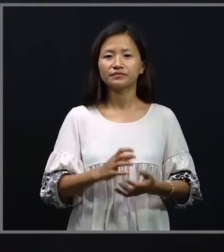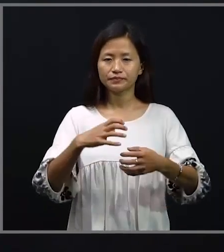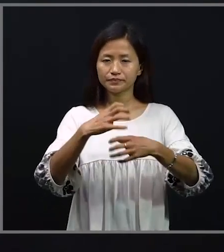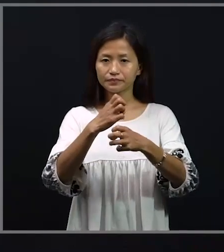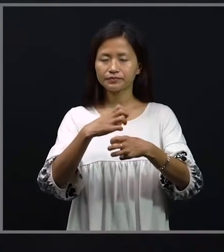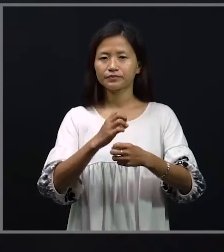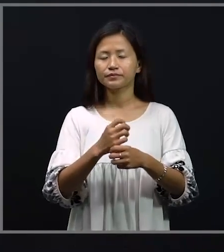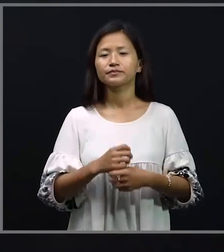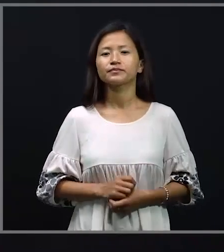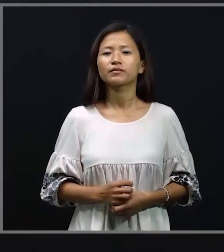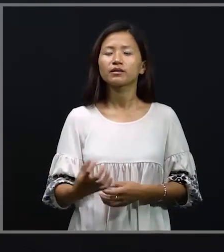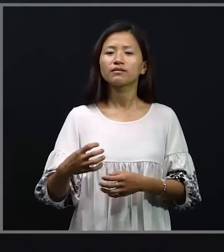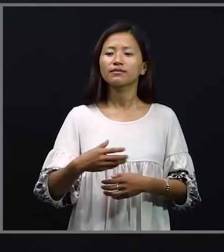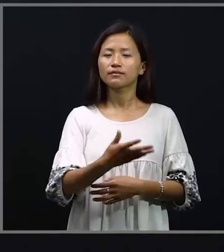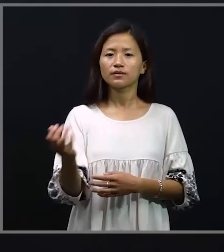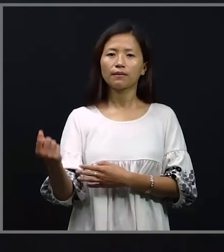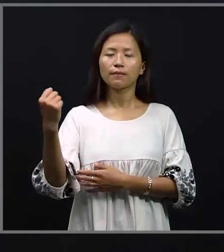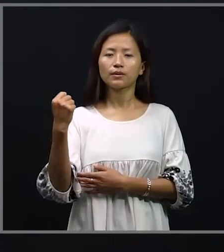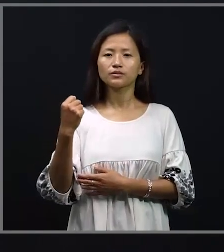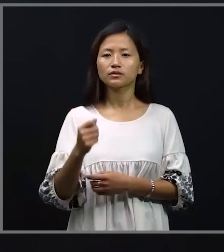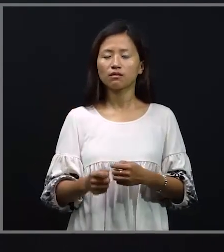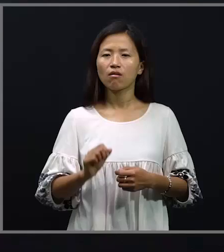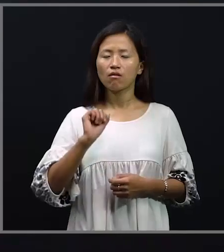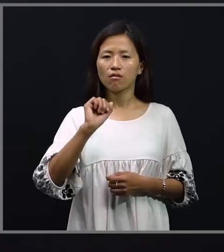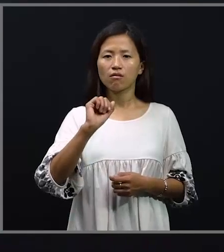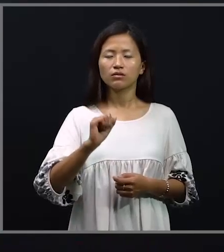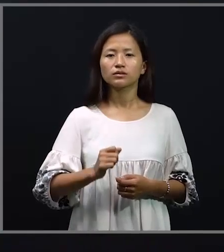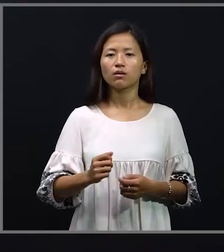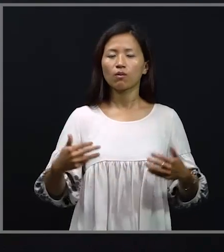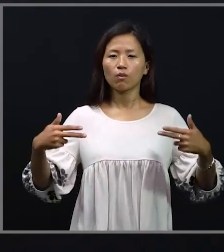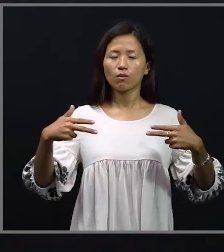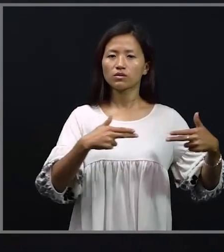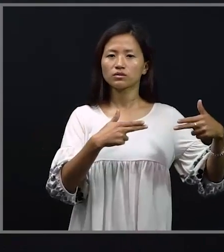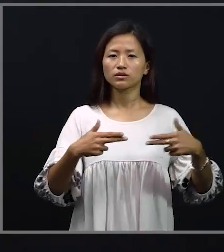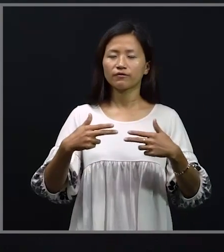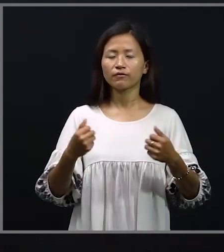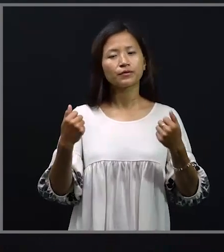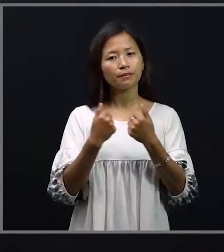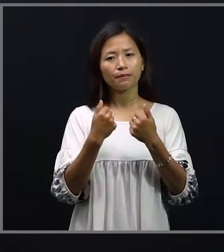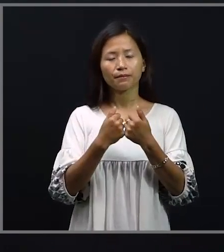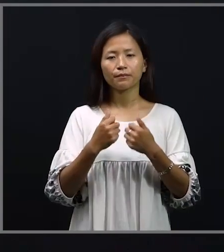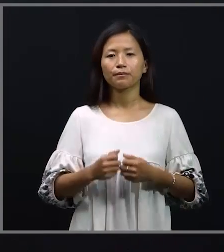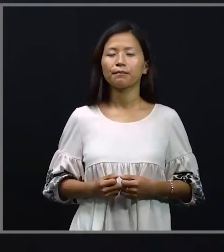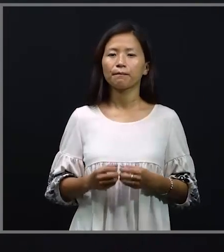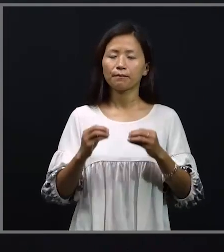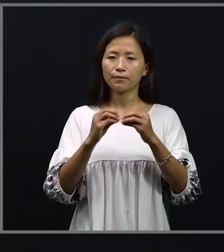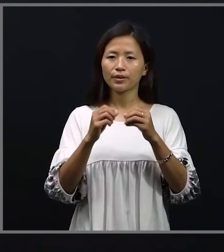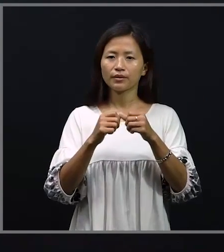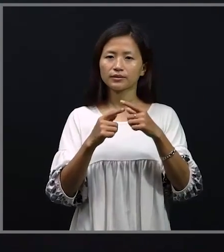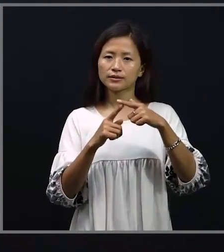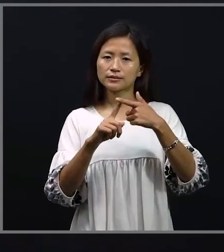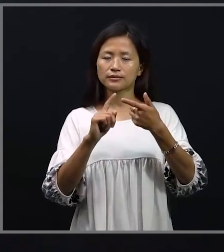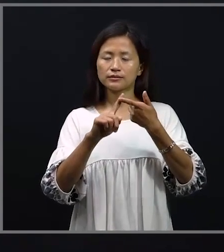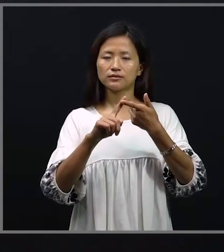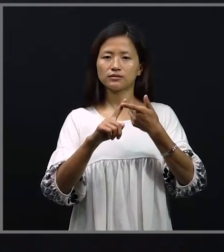their powers, their responsibilities. It talks about war, how wars are fought in battle. It talks about diplomacy,